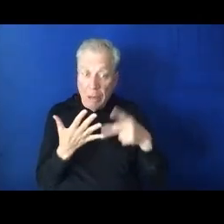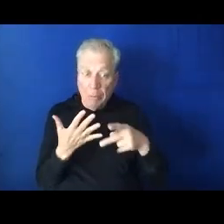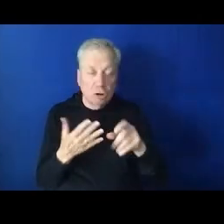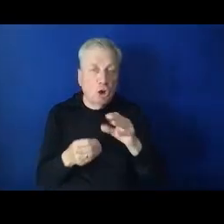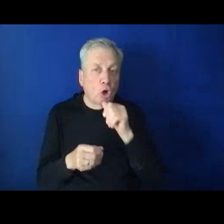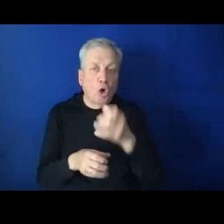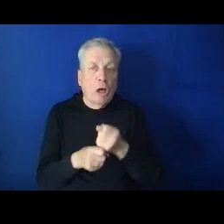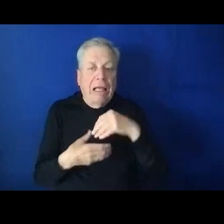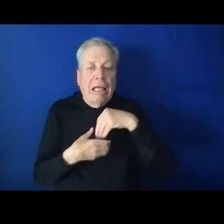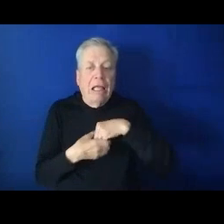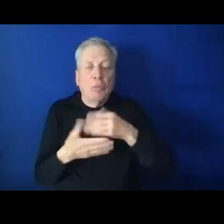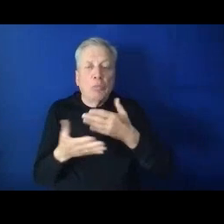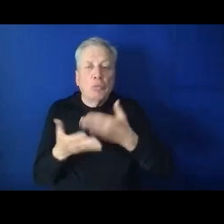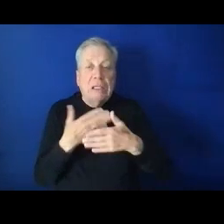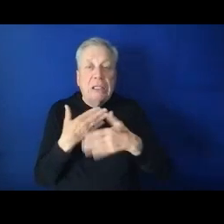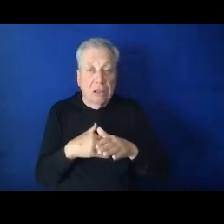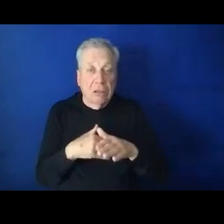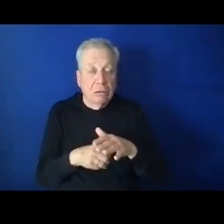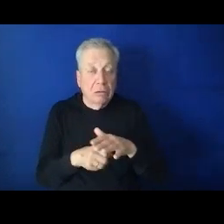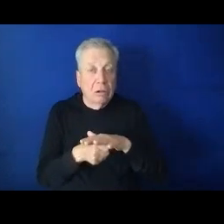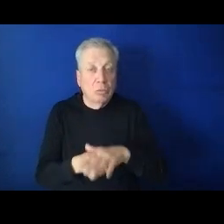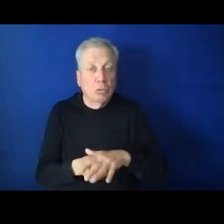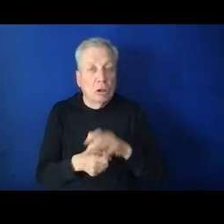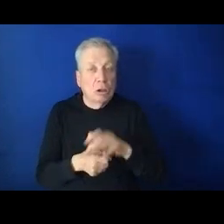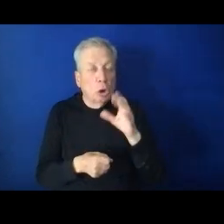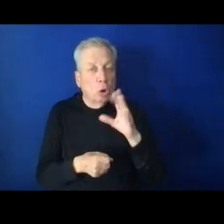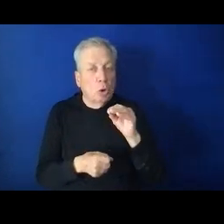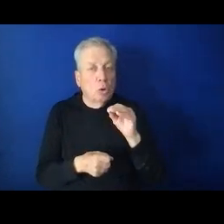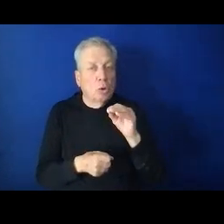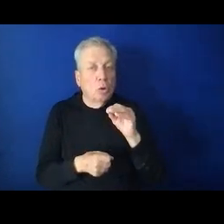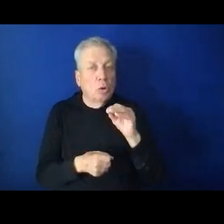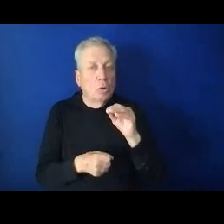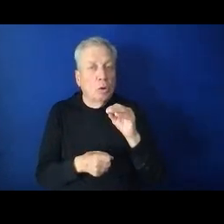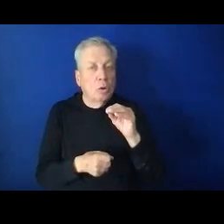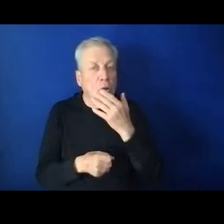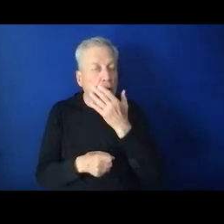inbreeding depression? So I